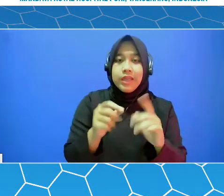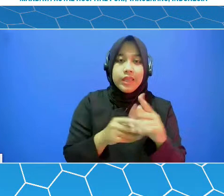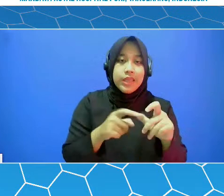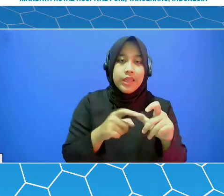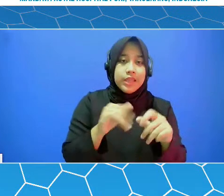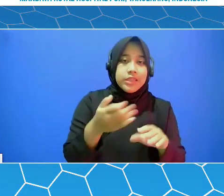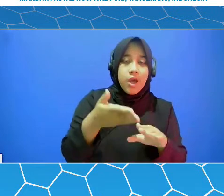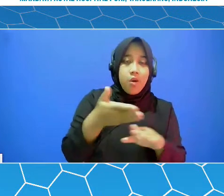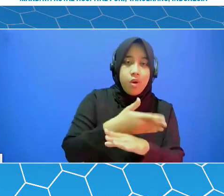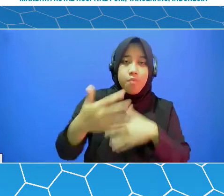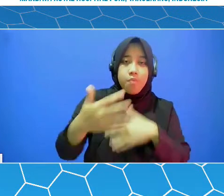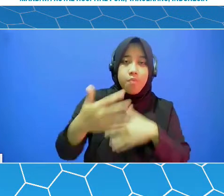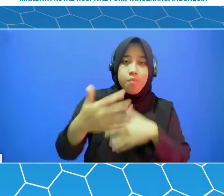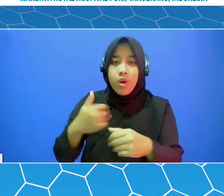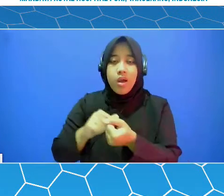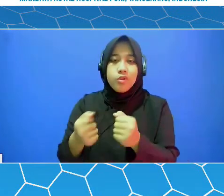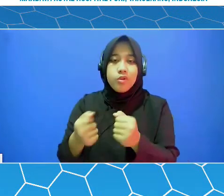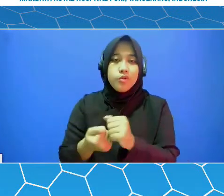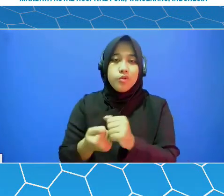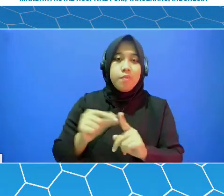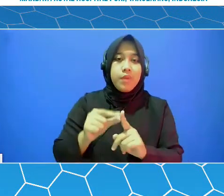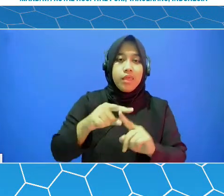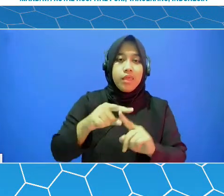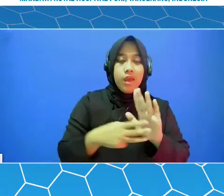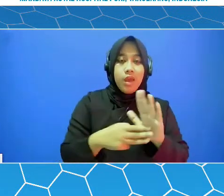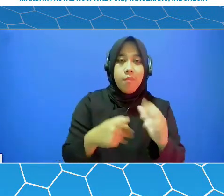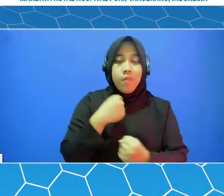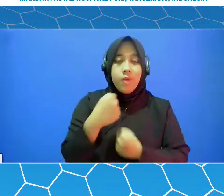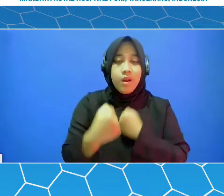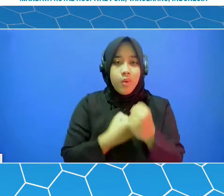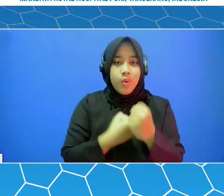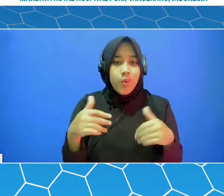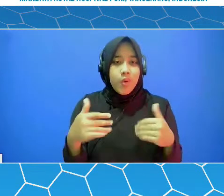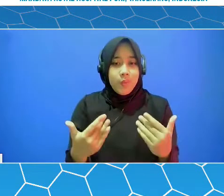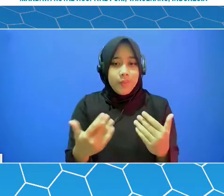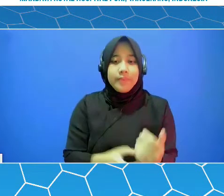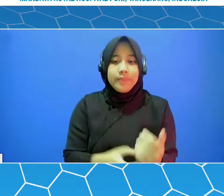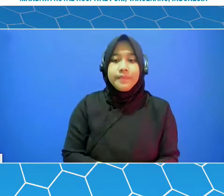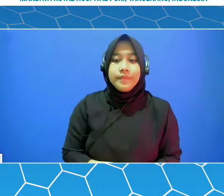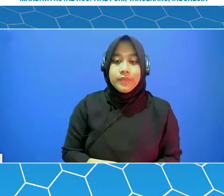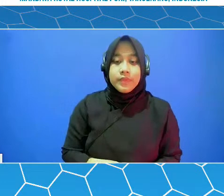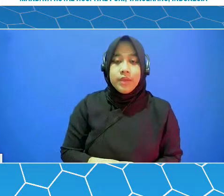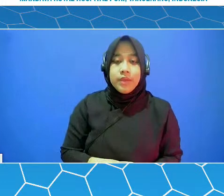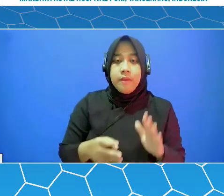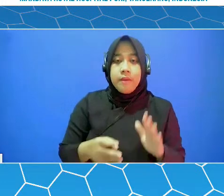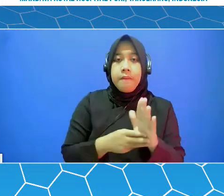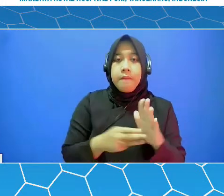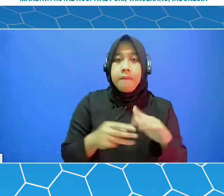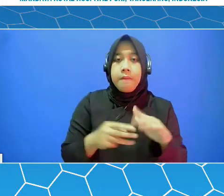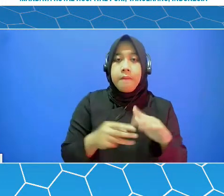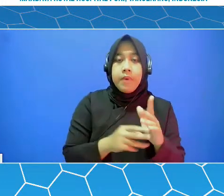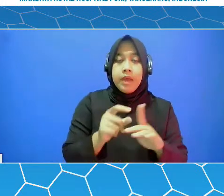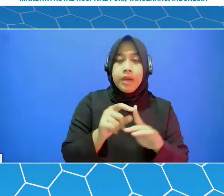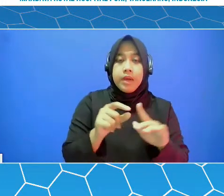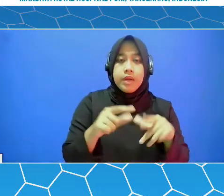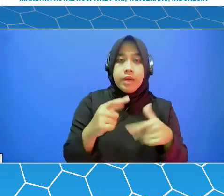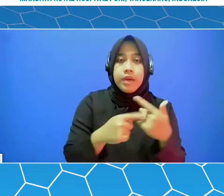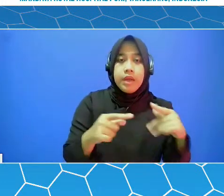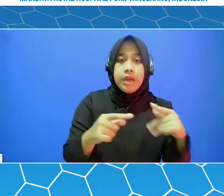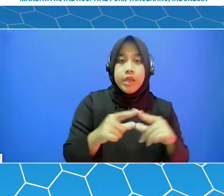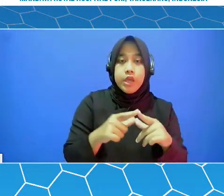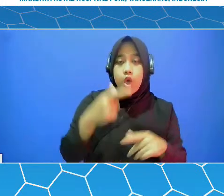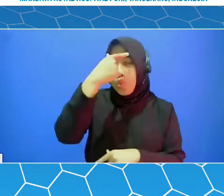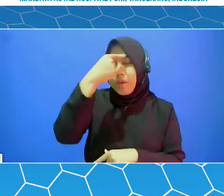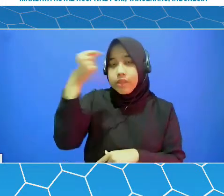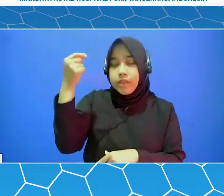As we do in the Mandaya Royal Hospital Group, we do the advanced care to serve Indonesian people who previously travel for medication.